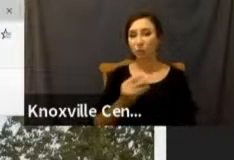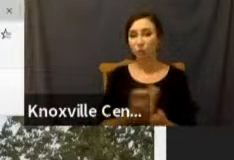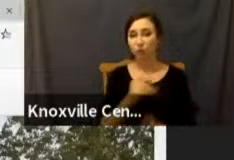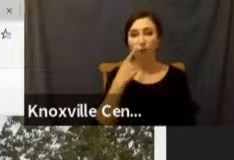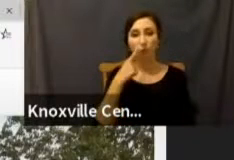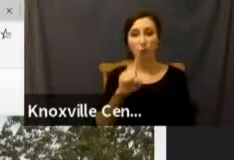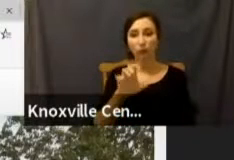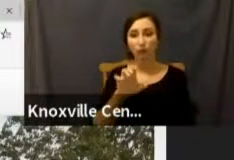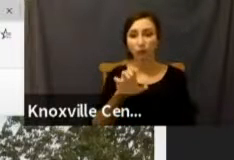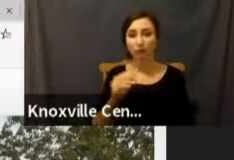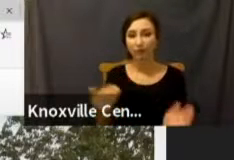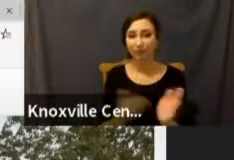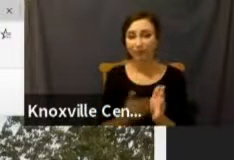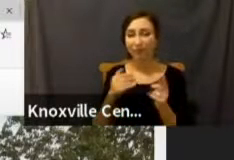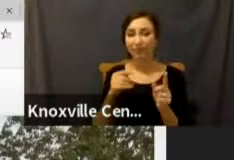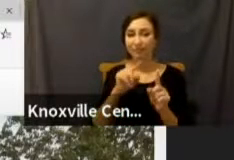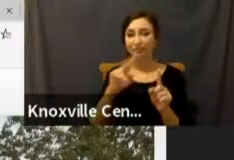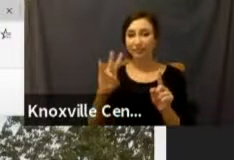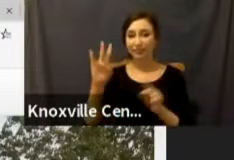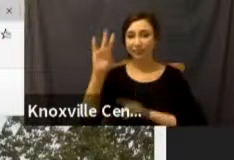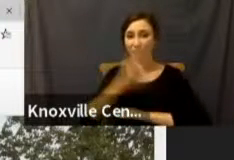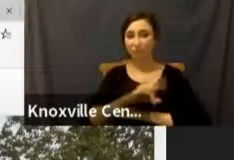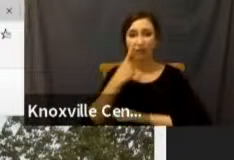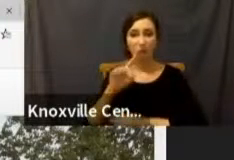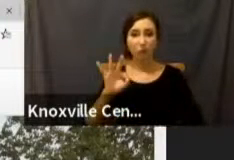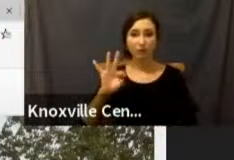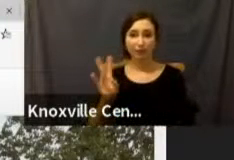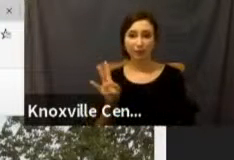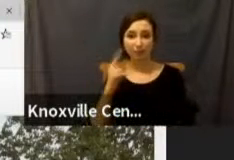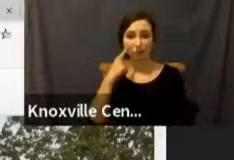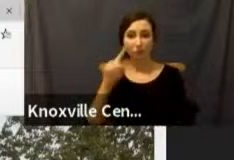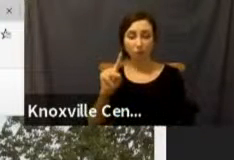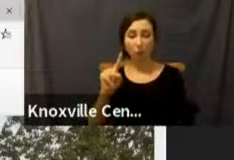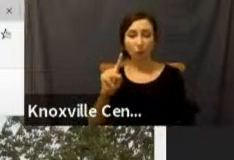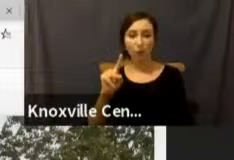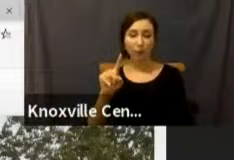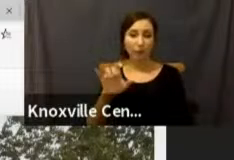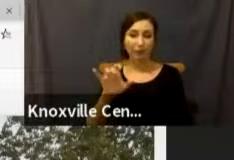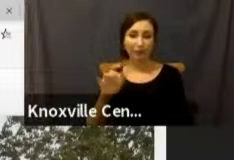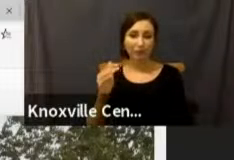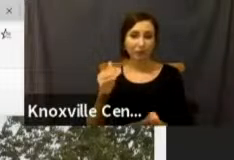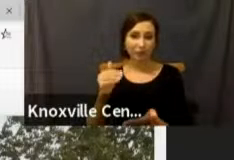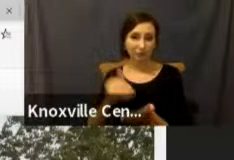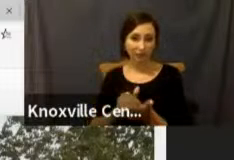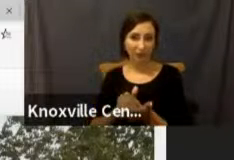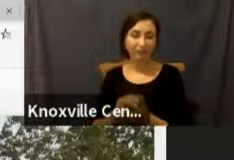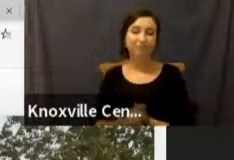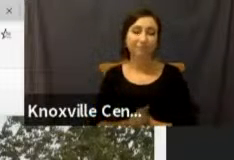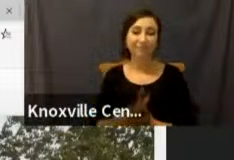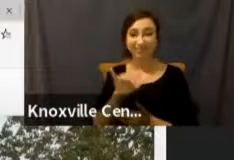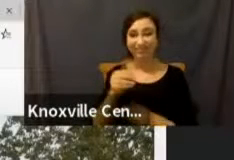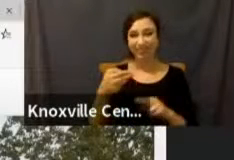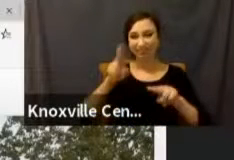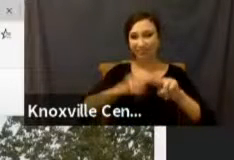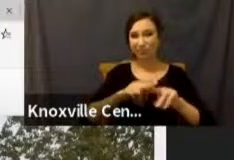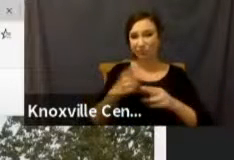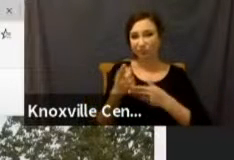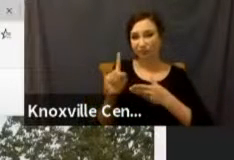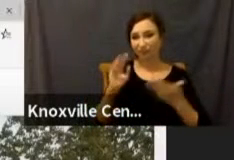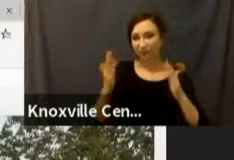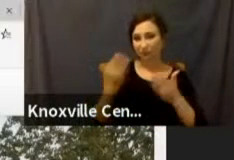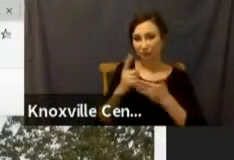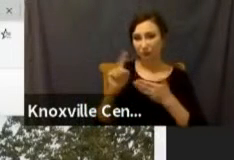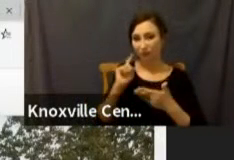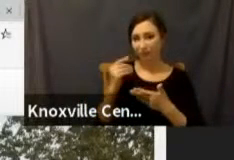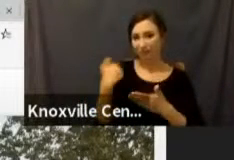trend line shows 97 new cases per 100,000, both of which are up from last week and the last time we met. The